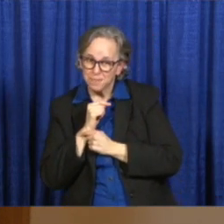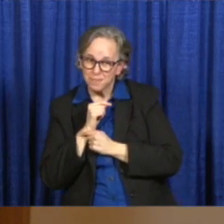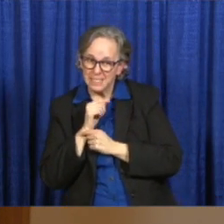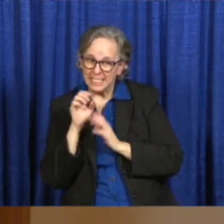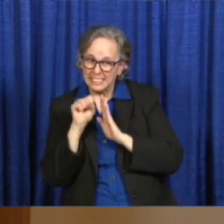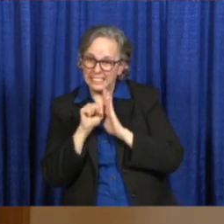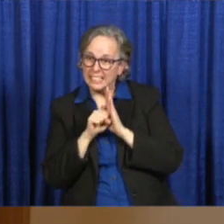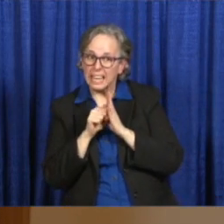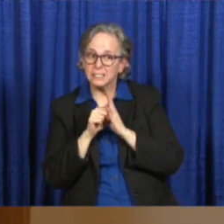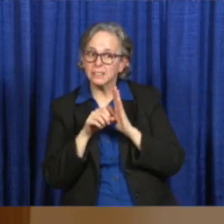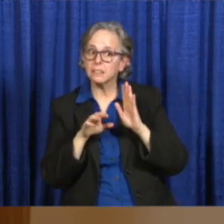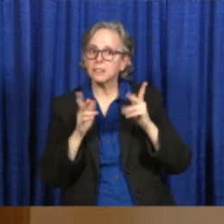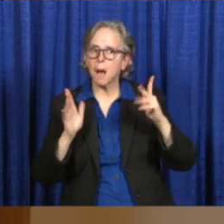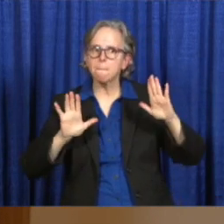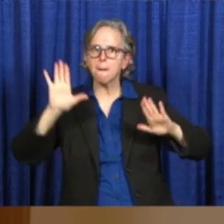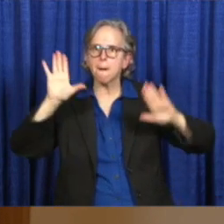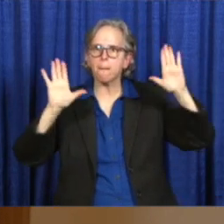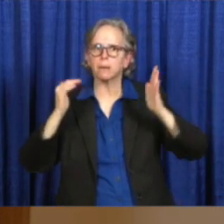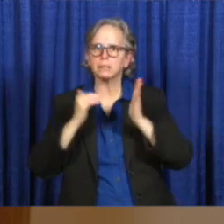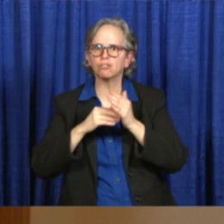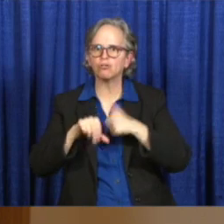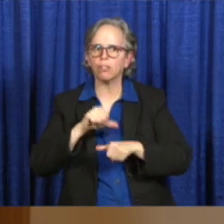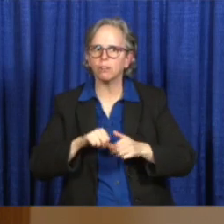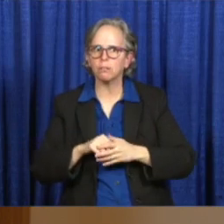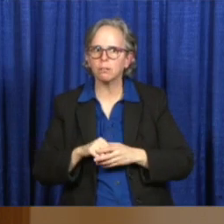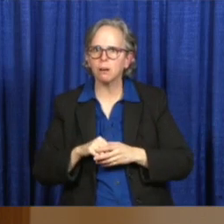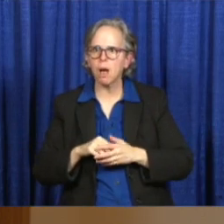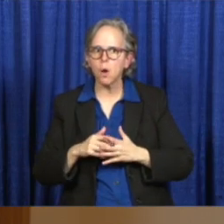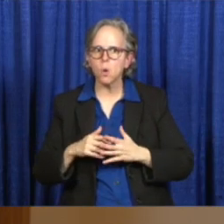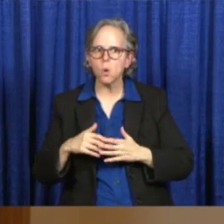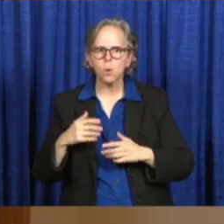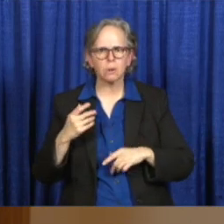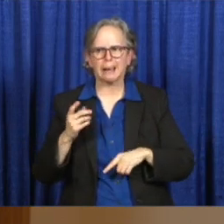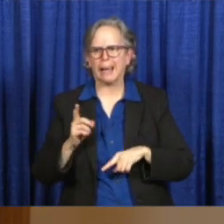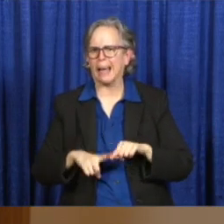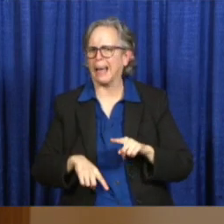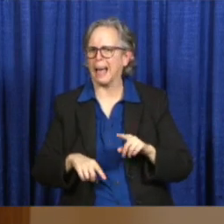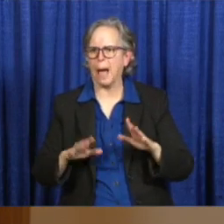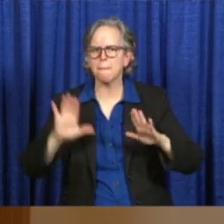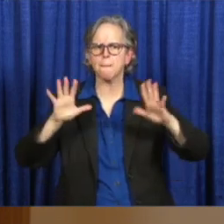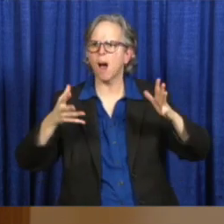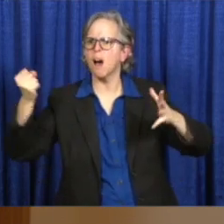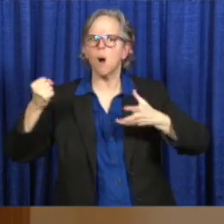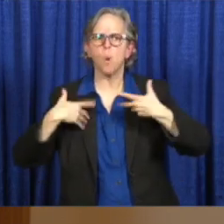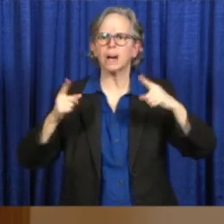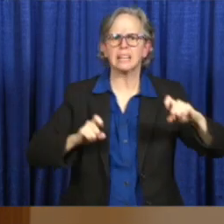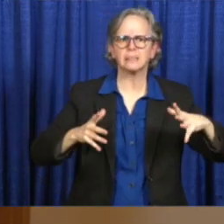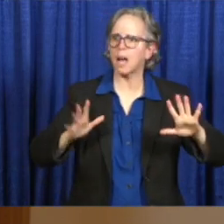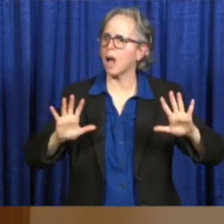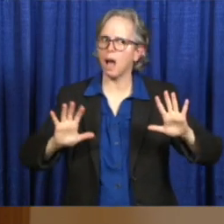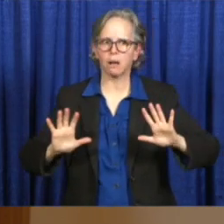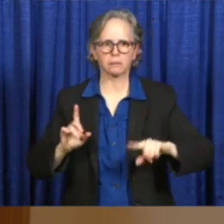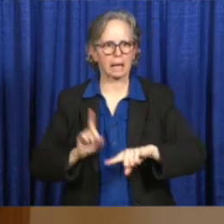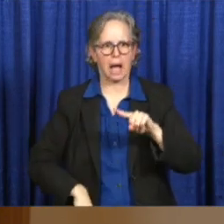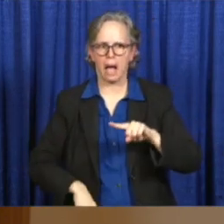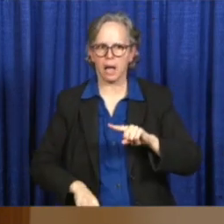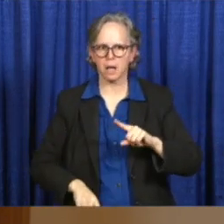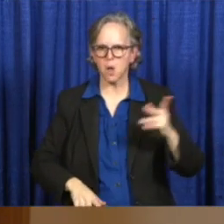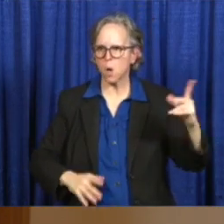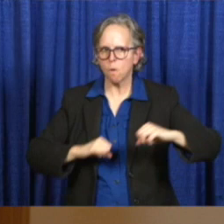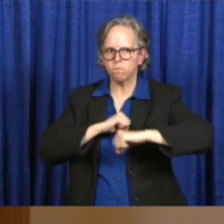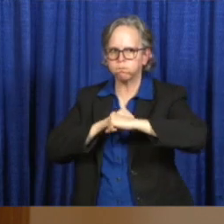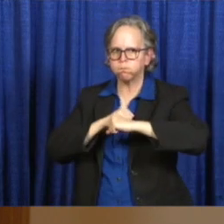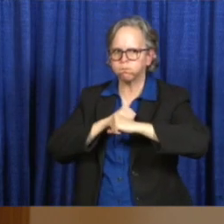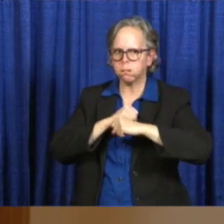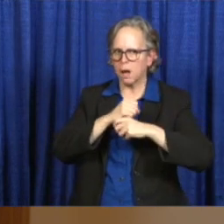other. You know, this really is something that we have to take a strong look at. The Defense Production Act, we have to